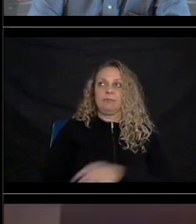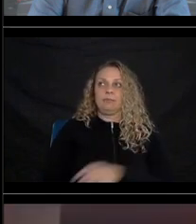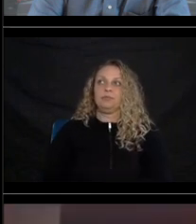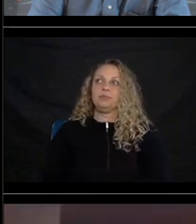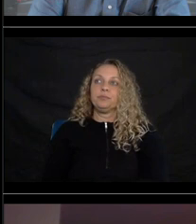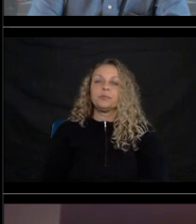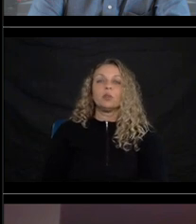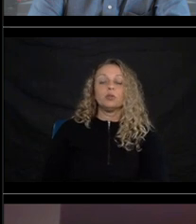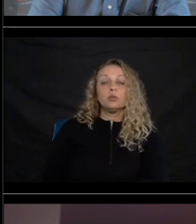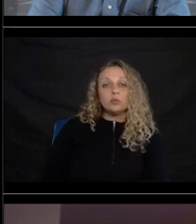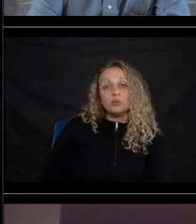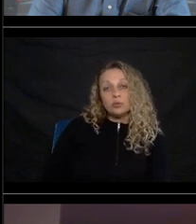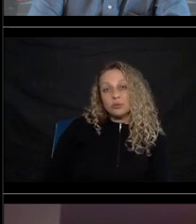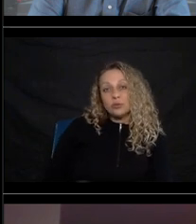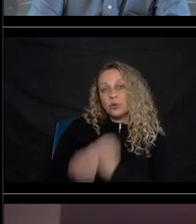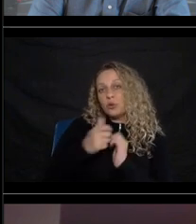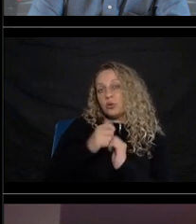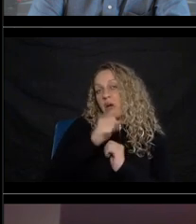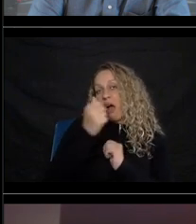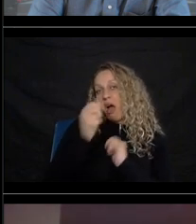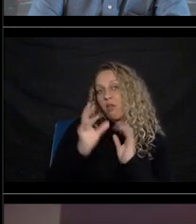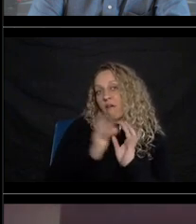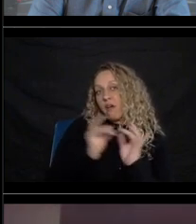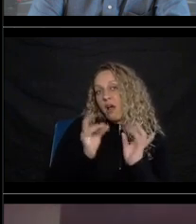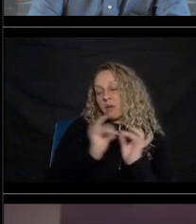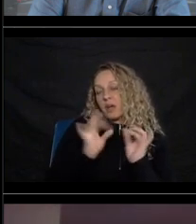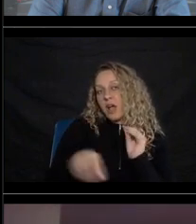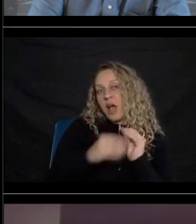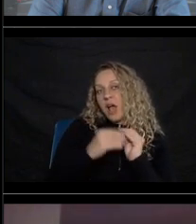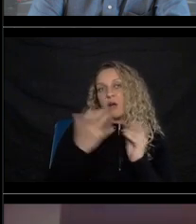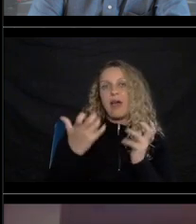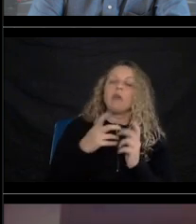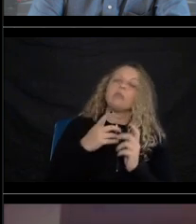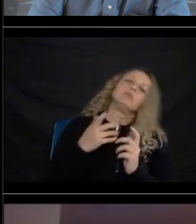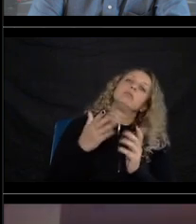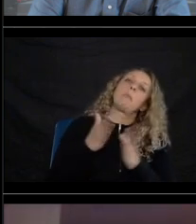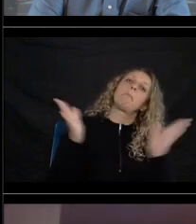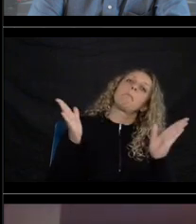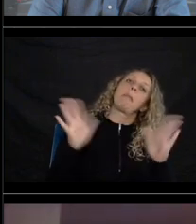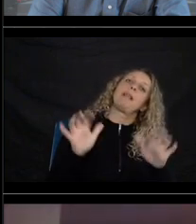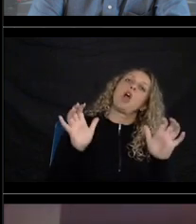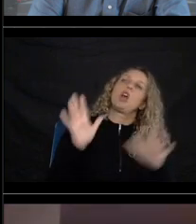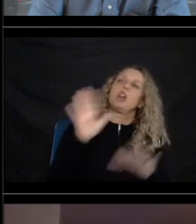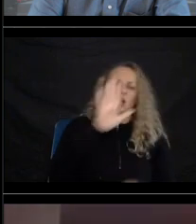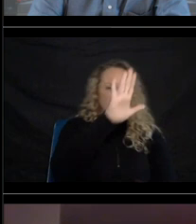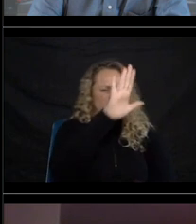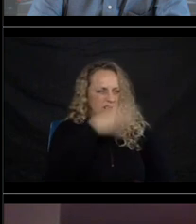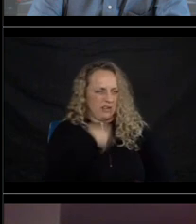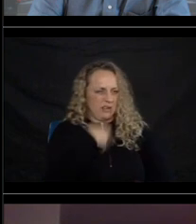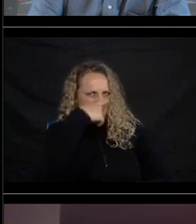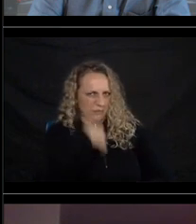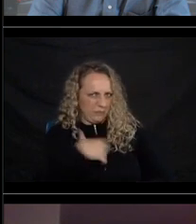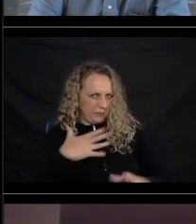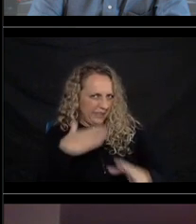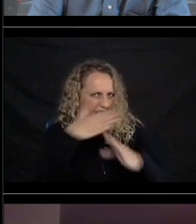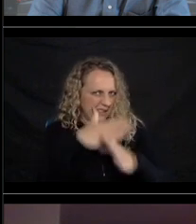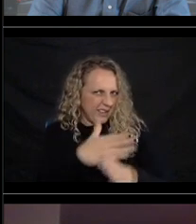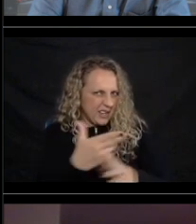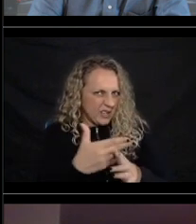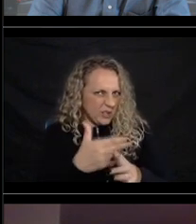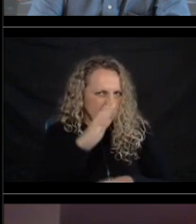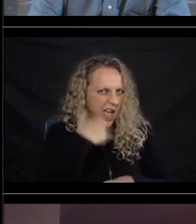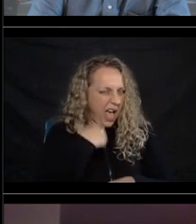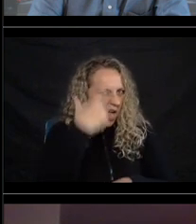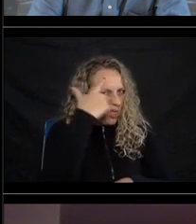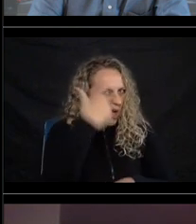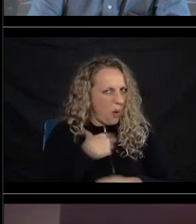So if there's no further comments, we will move on to public audience. Mayor, may I intervene for just a second? I thought we had